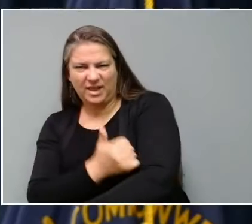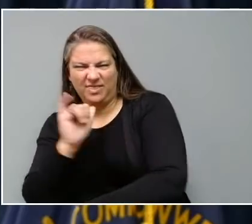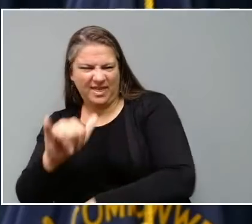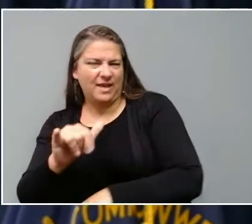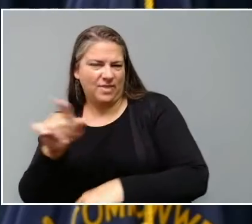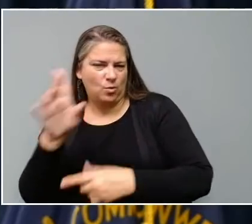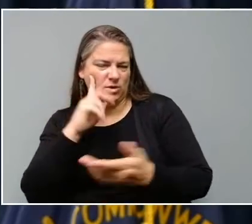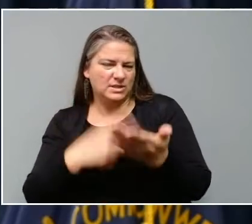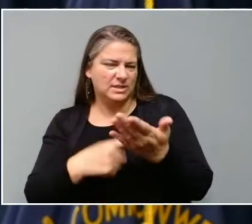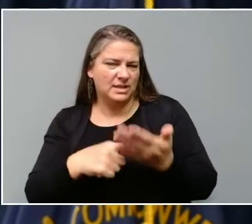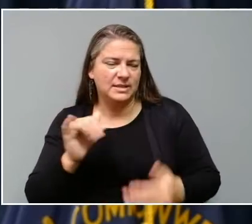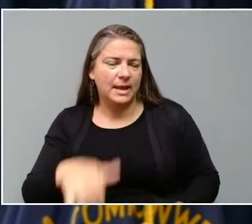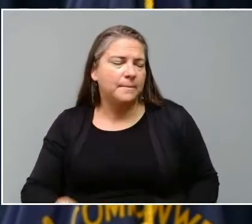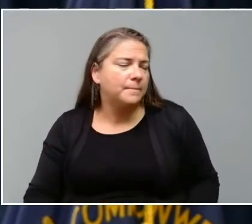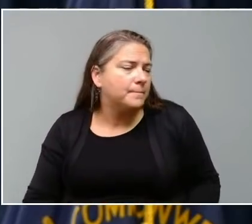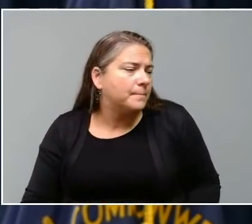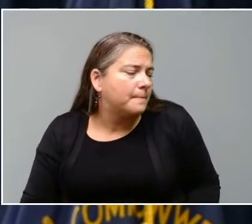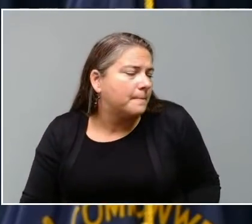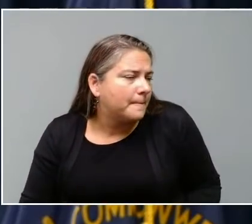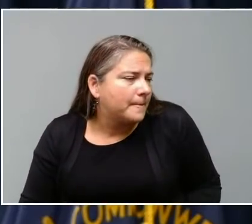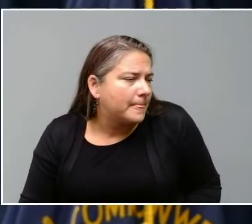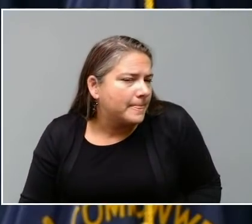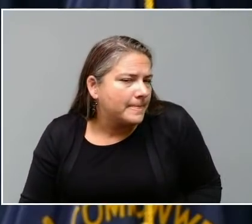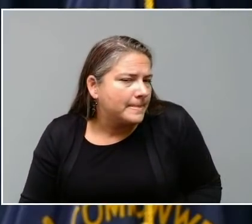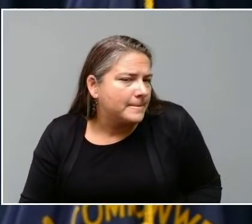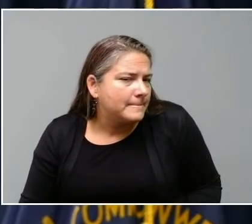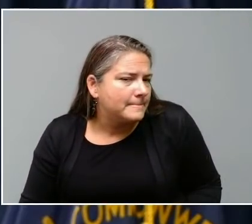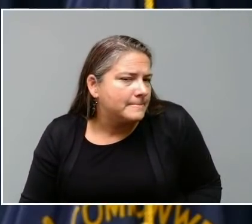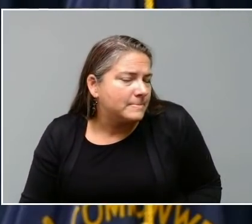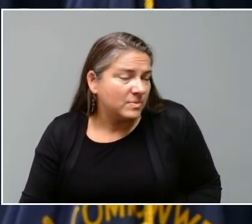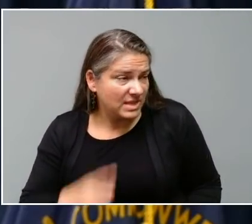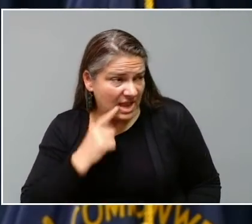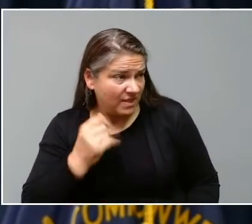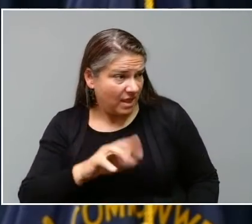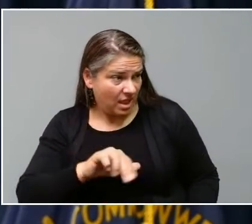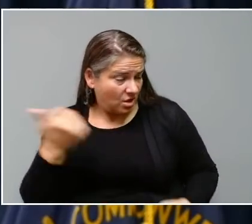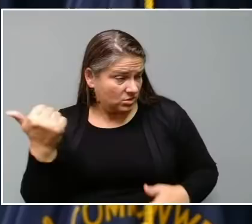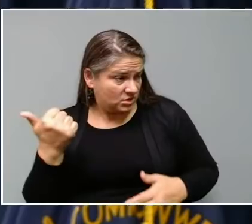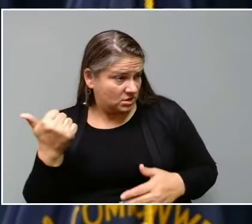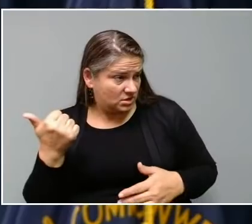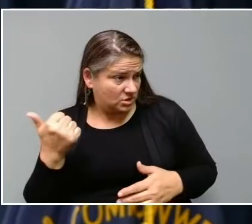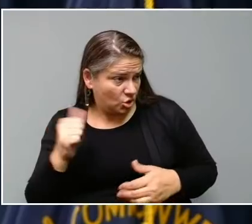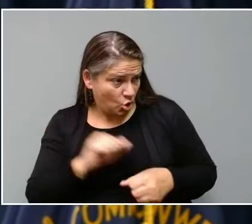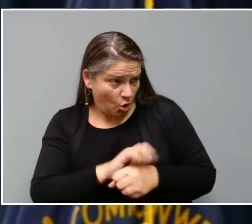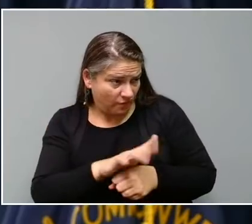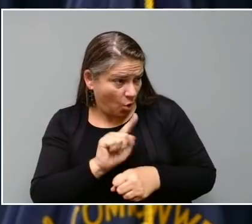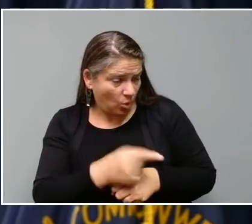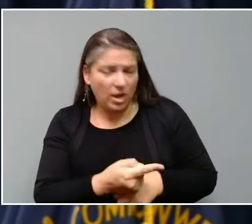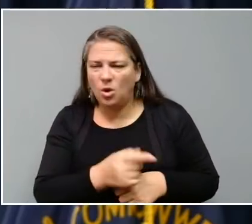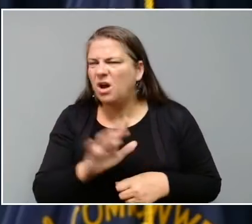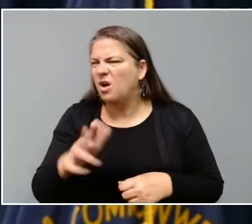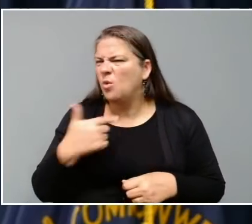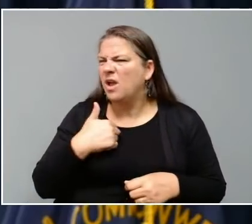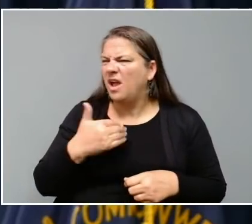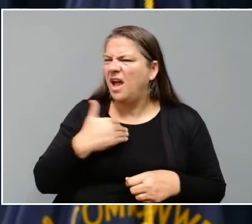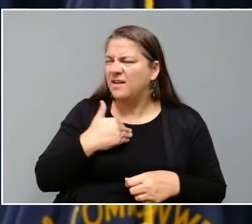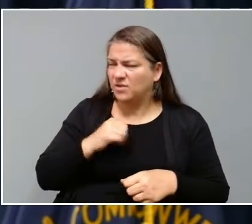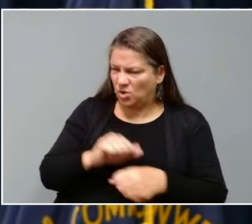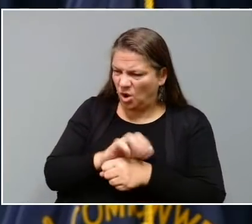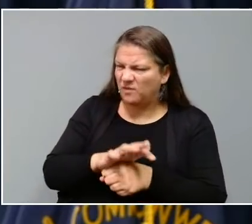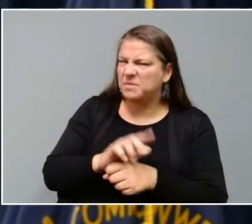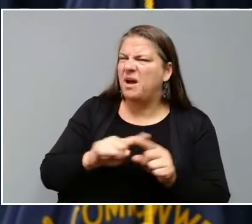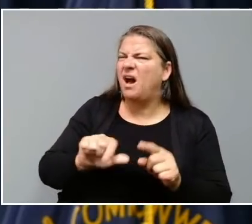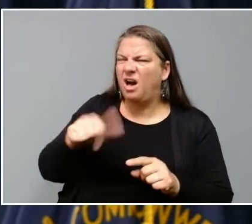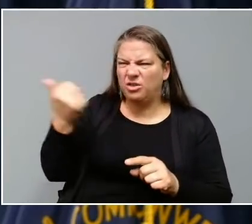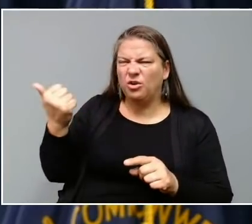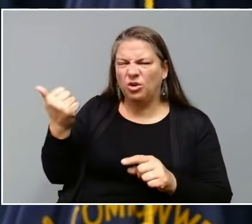have anything else other than COVID in mind to add to the call? We're still working through any other things that are currently in front of